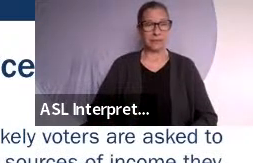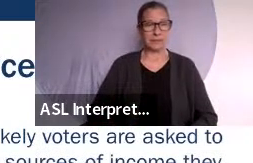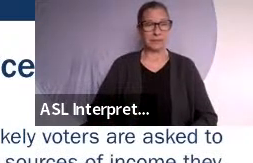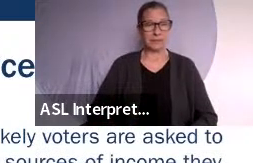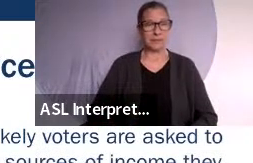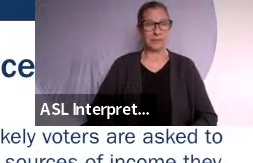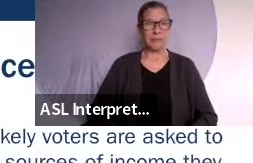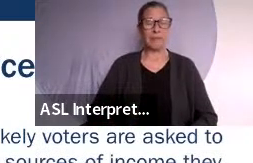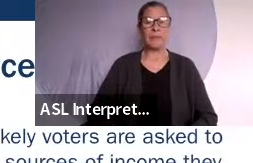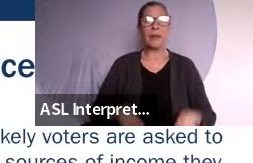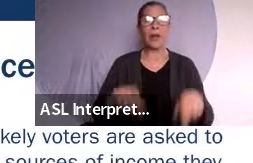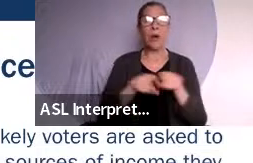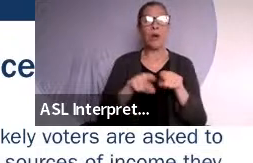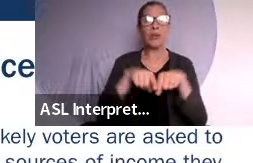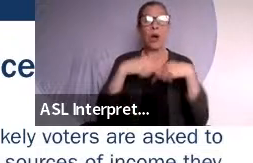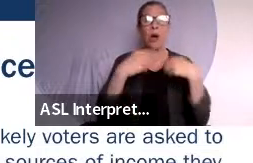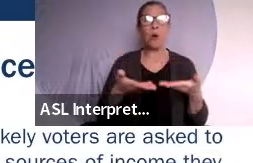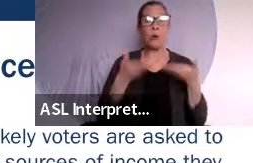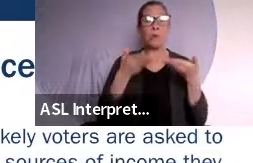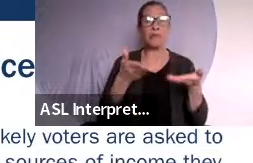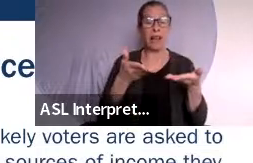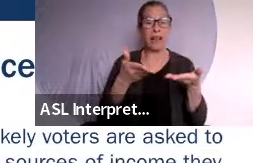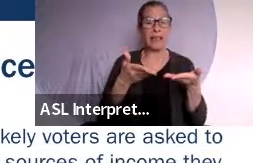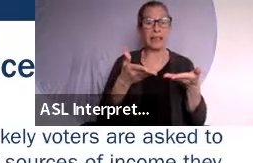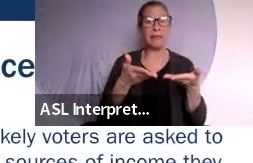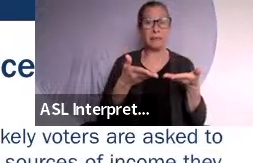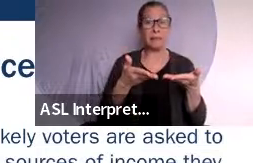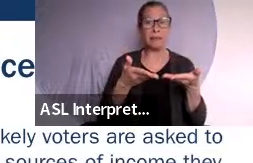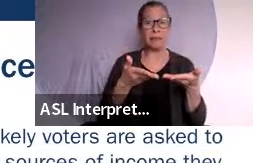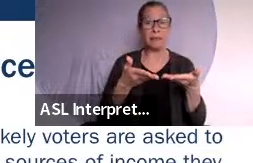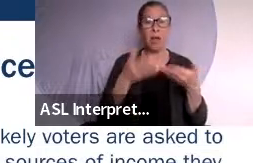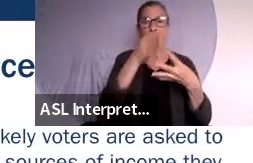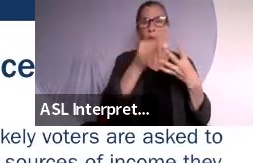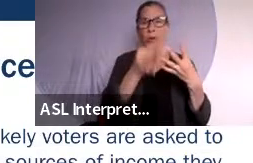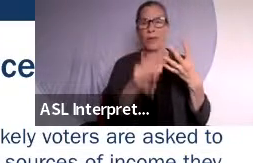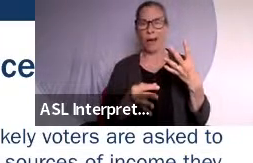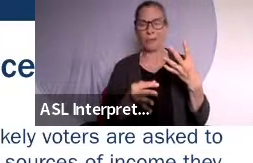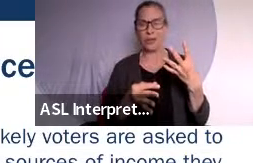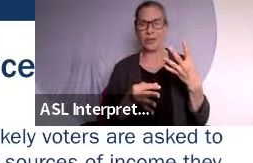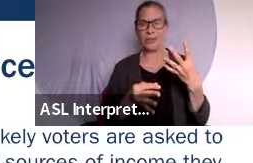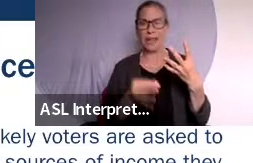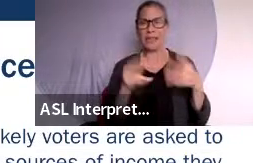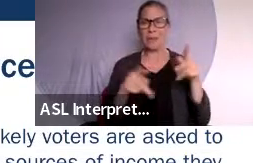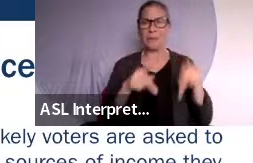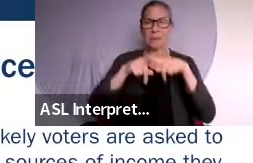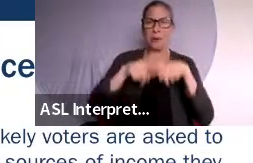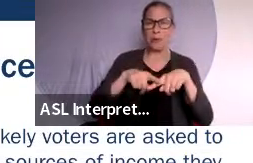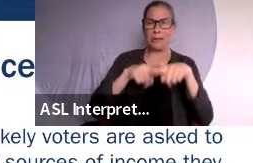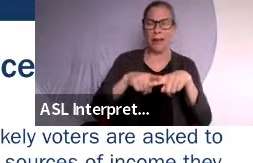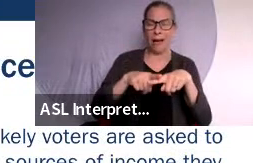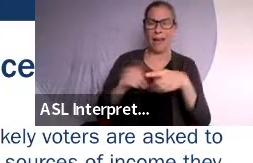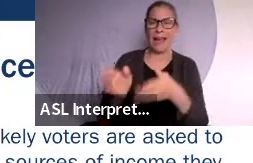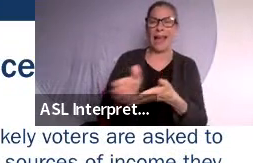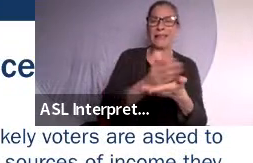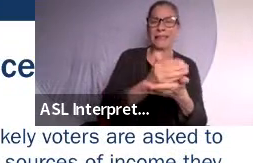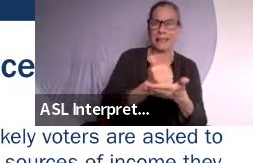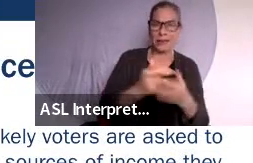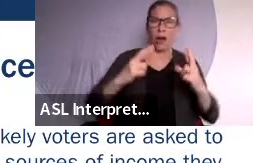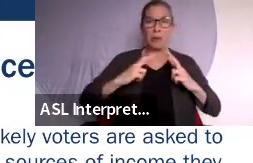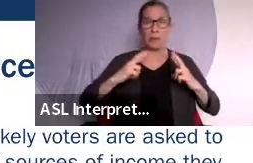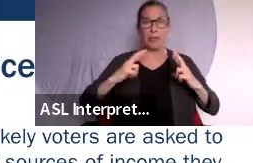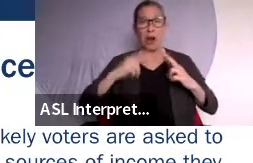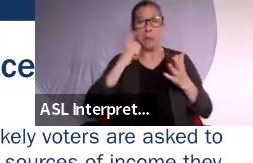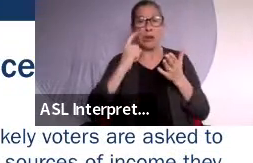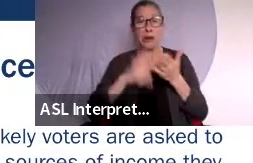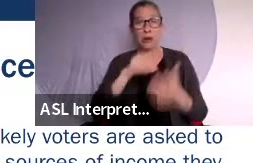We then also provided voters with a number of options that people have been relying on as a source of income in their retirement. And we find